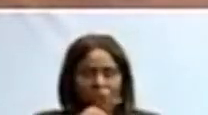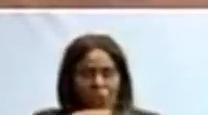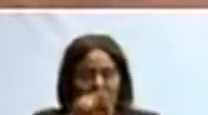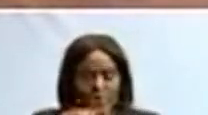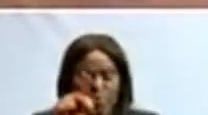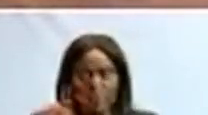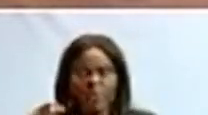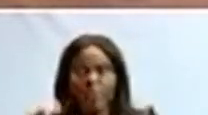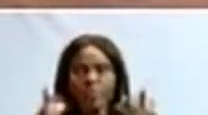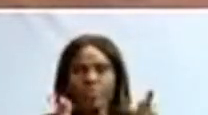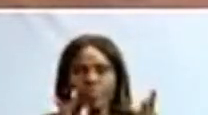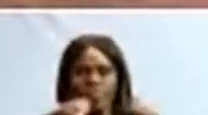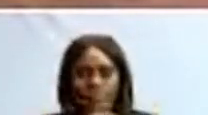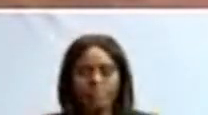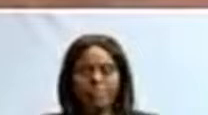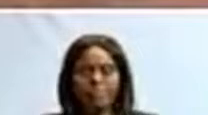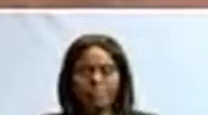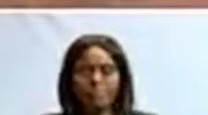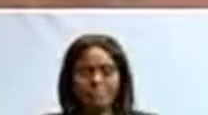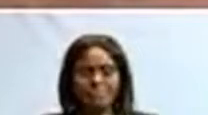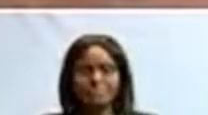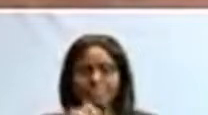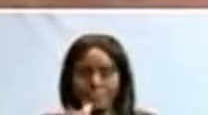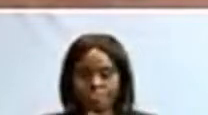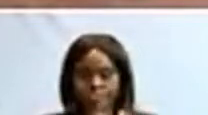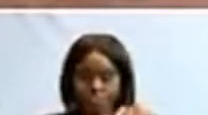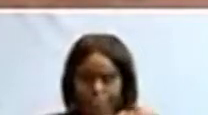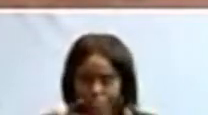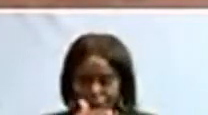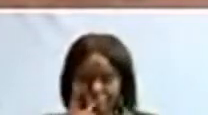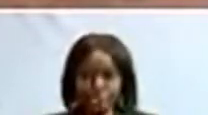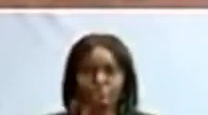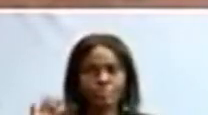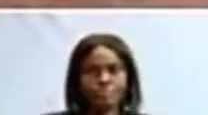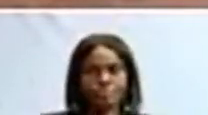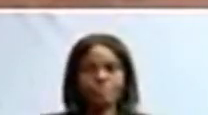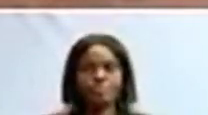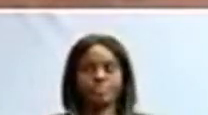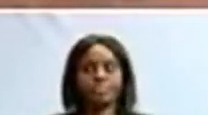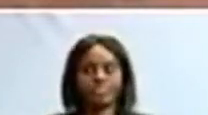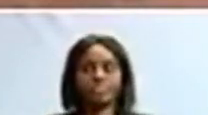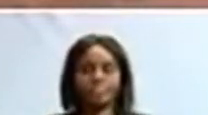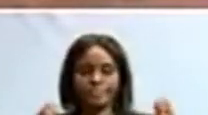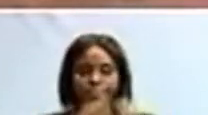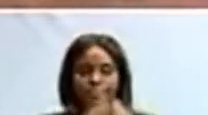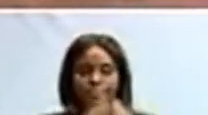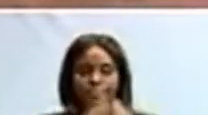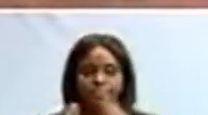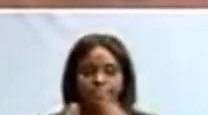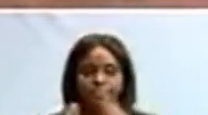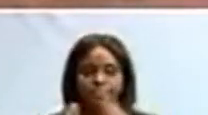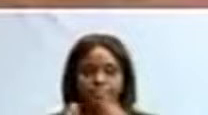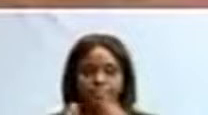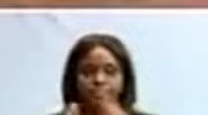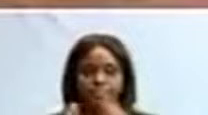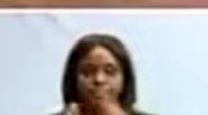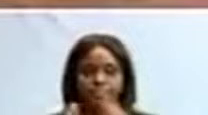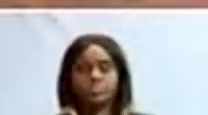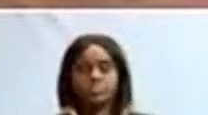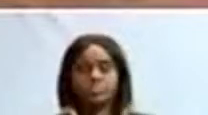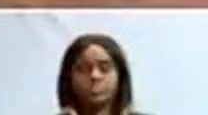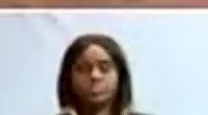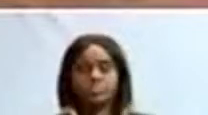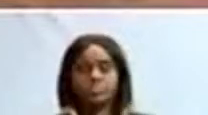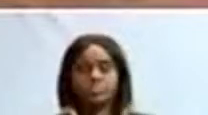paying allowances in advance to beneficiaries, bank accounts would have